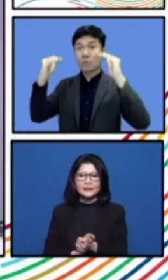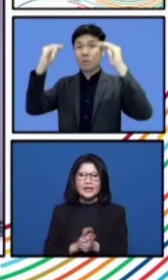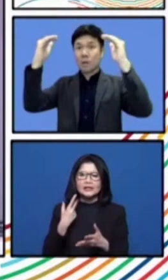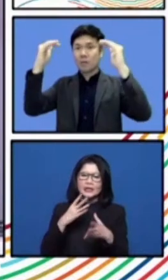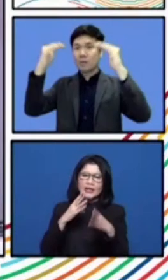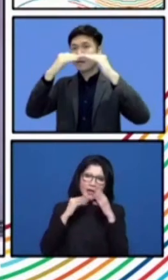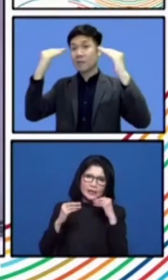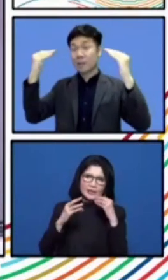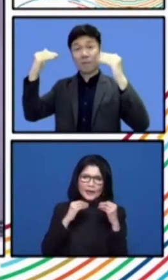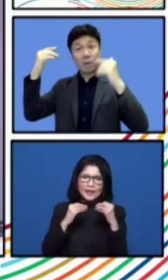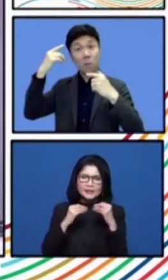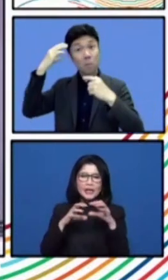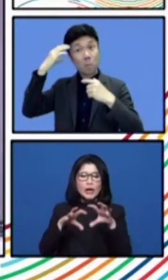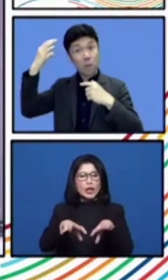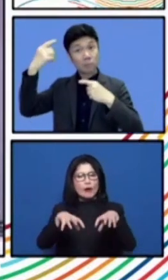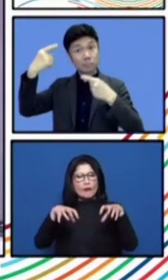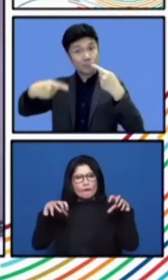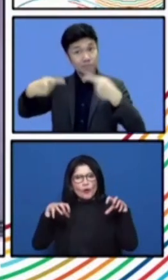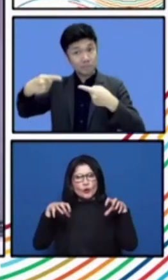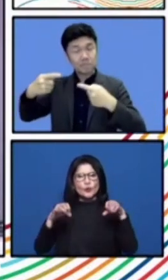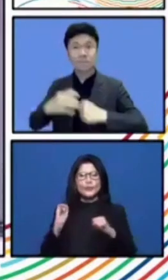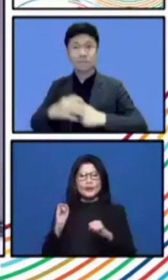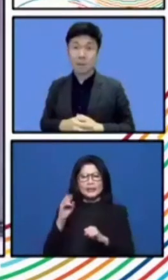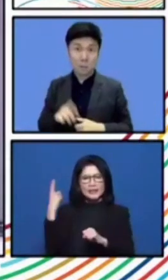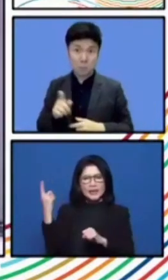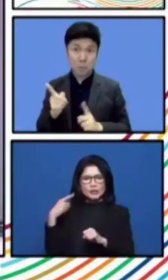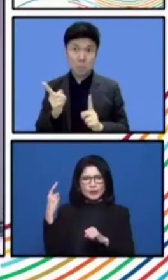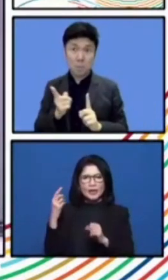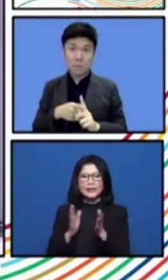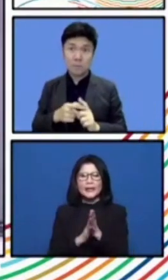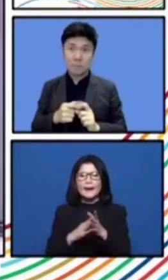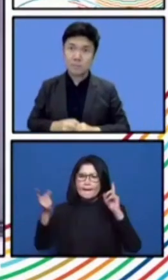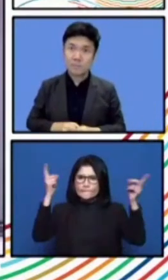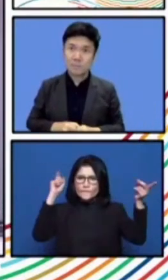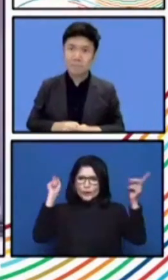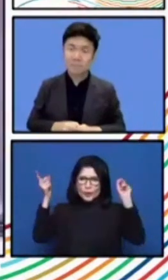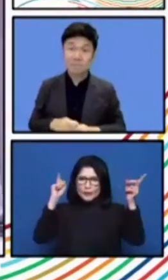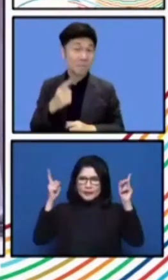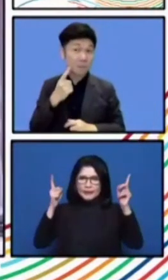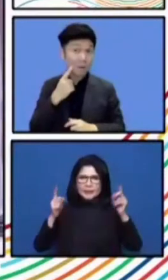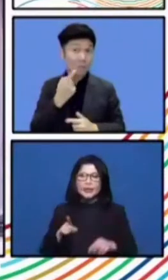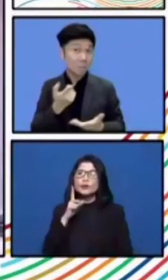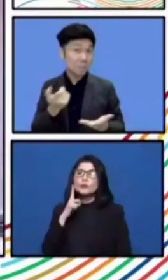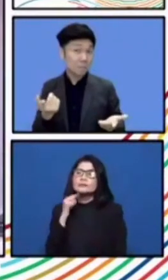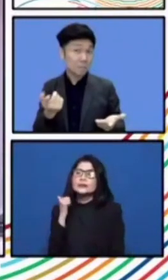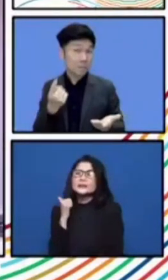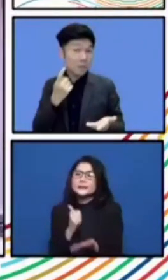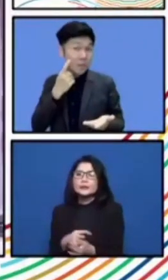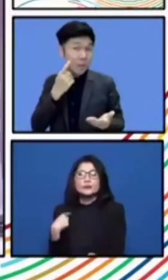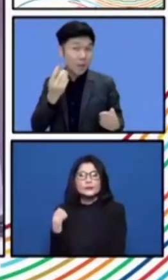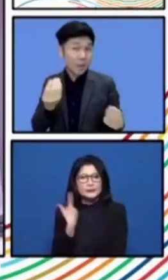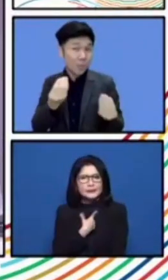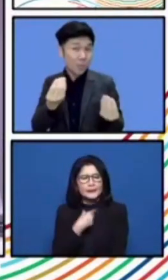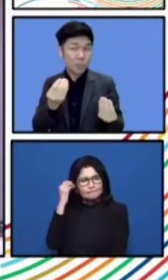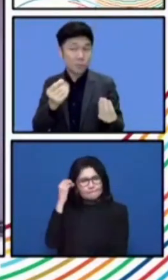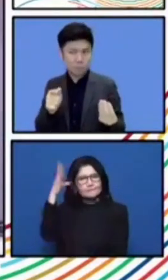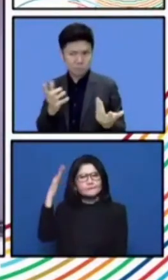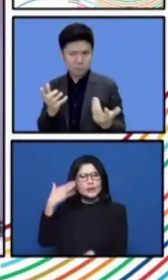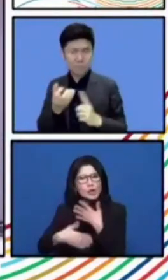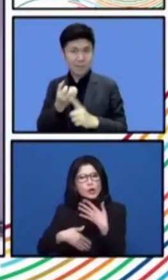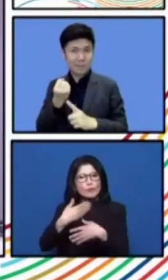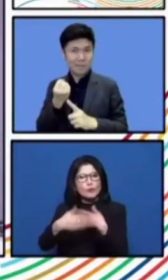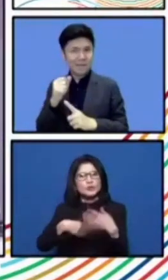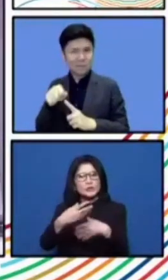are critical uh to us in a recording report the implementation of sdg at the national level